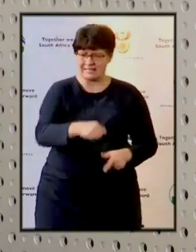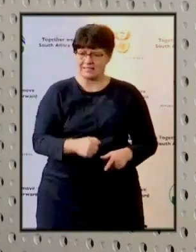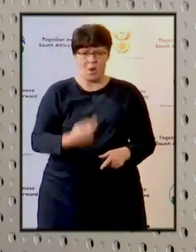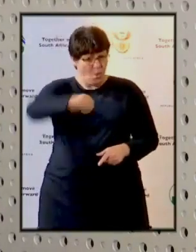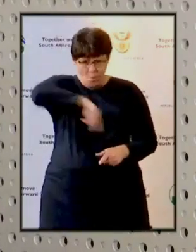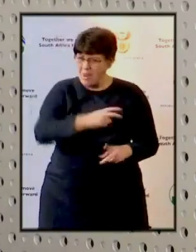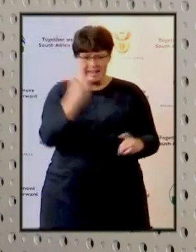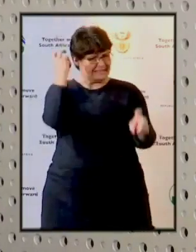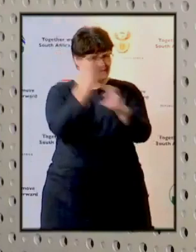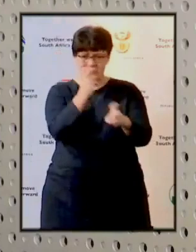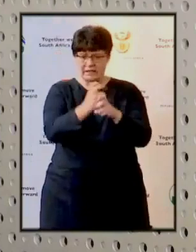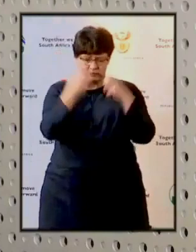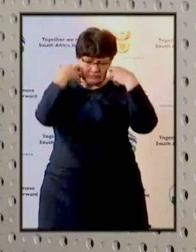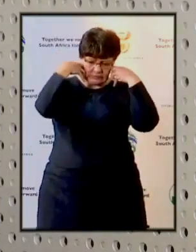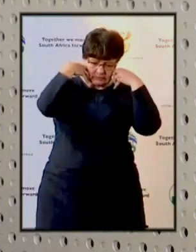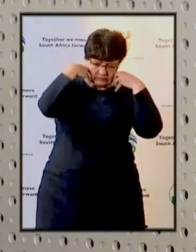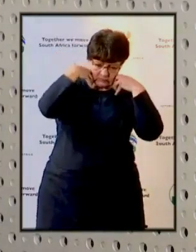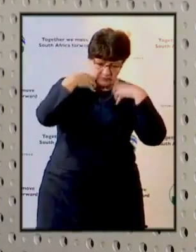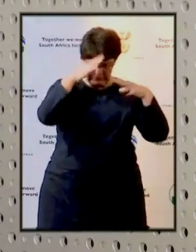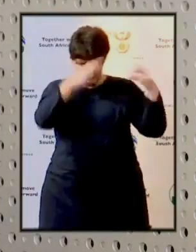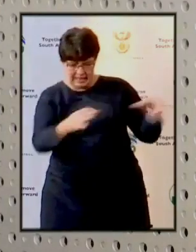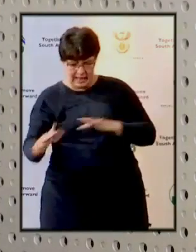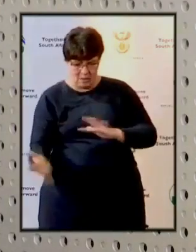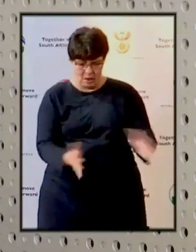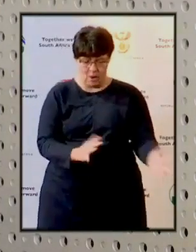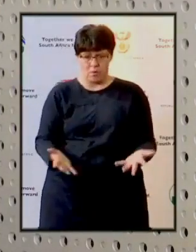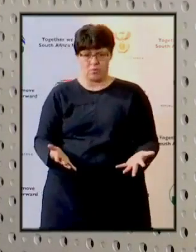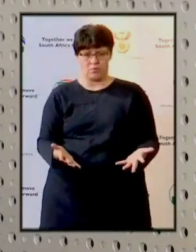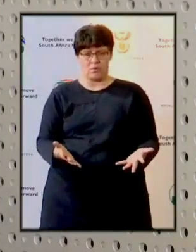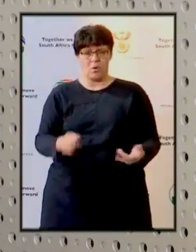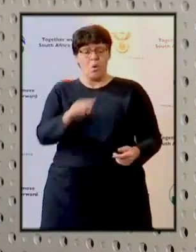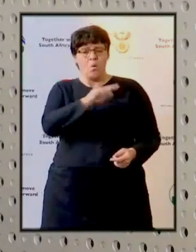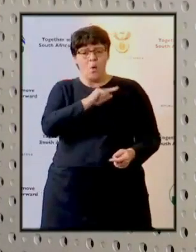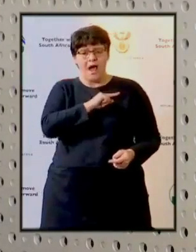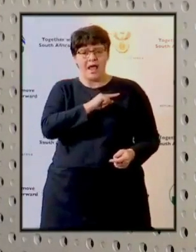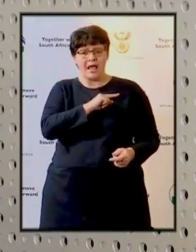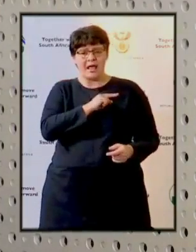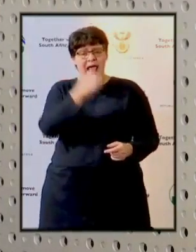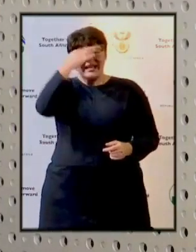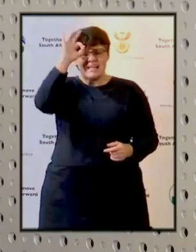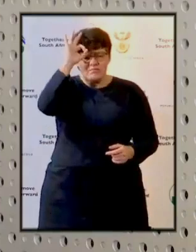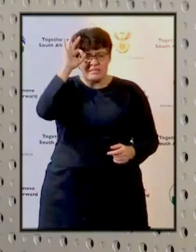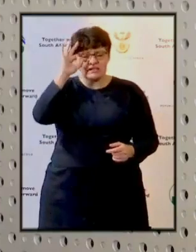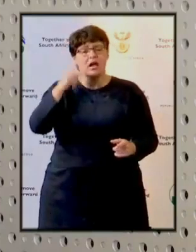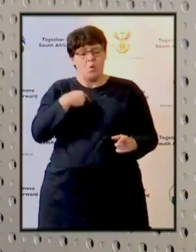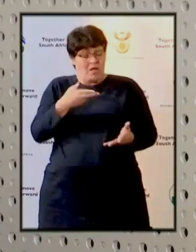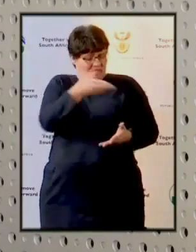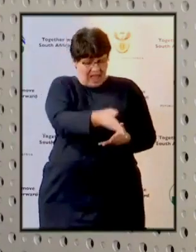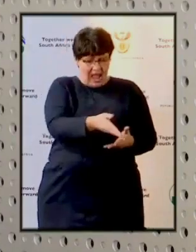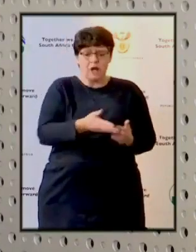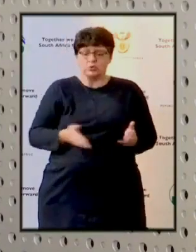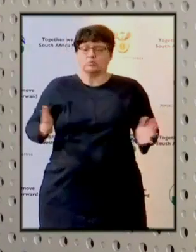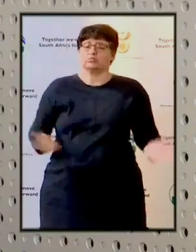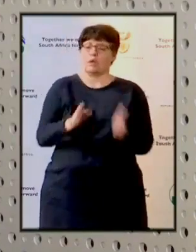we've had to take because it limits the very thing that the different parts of government are there to